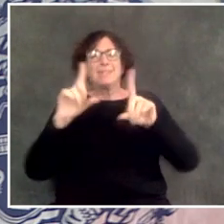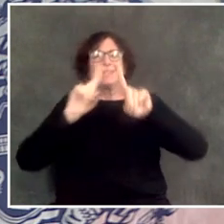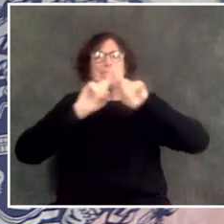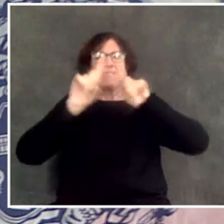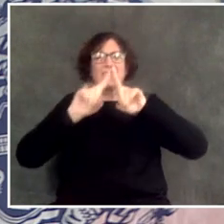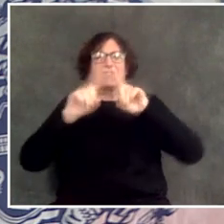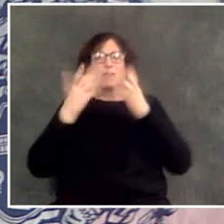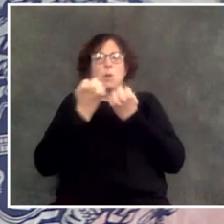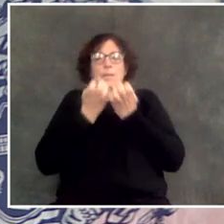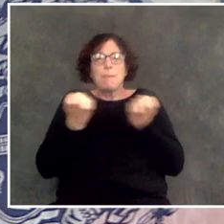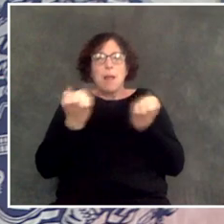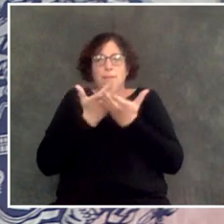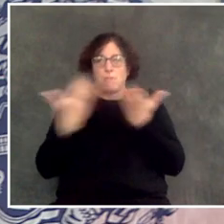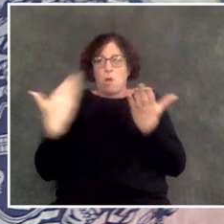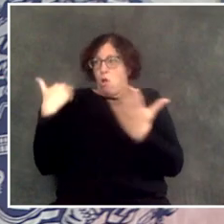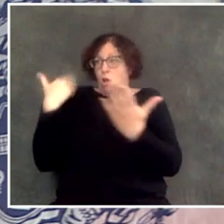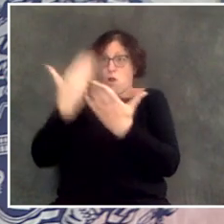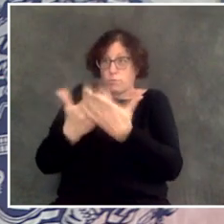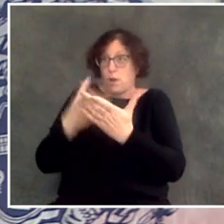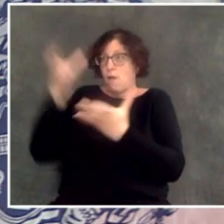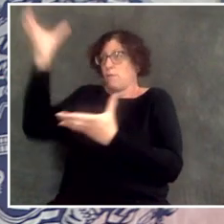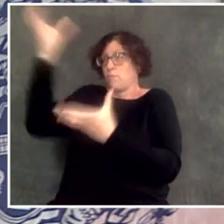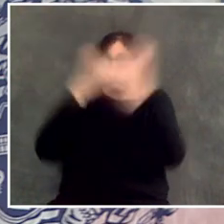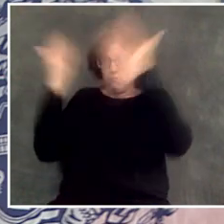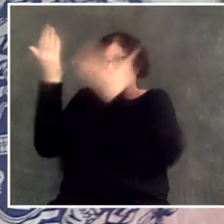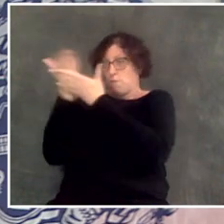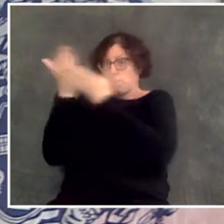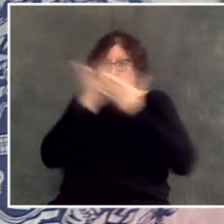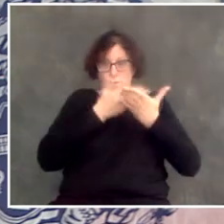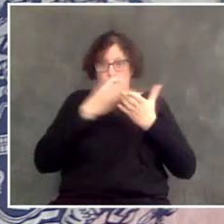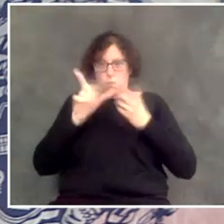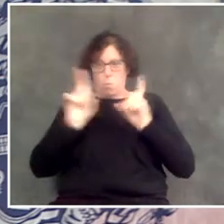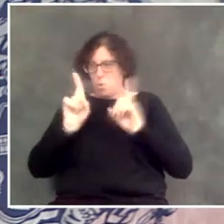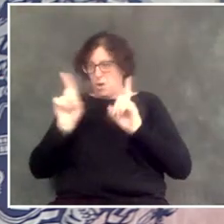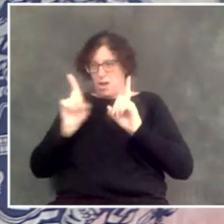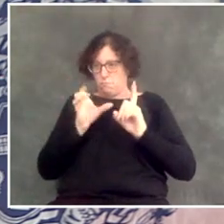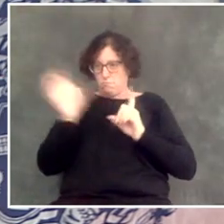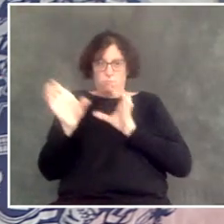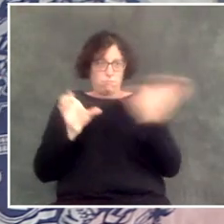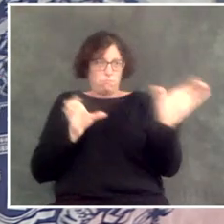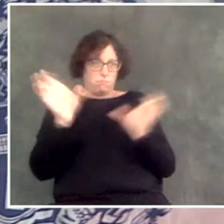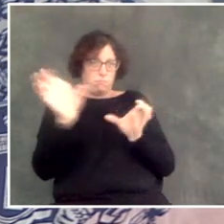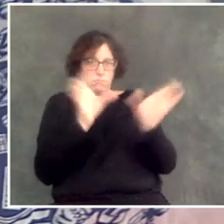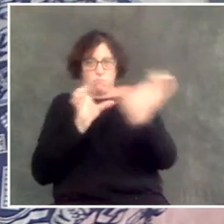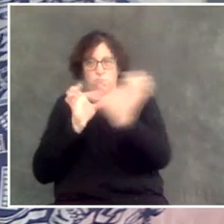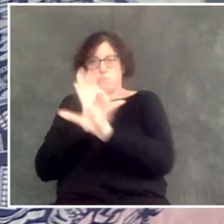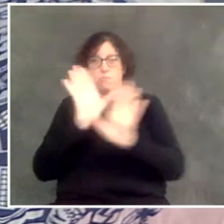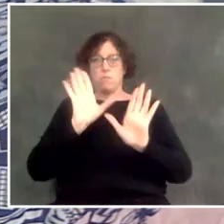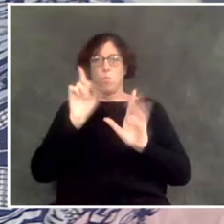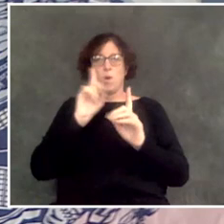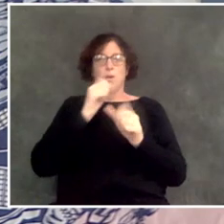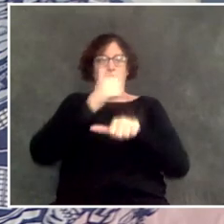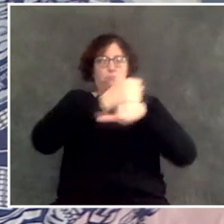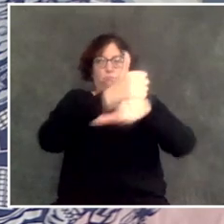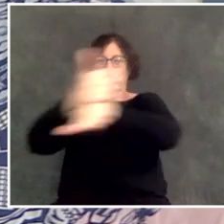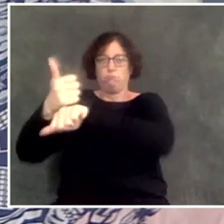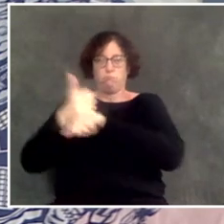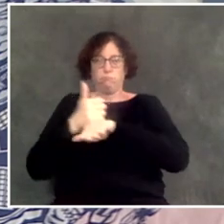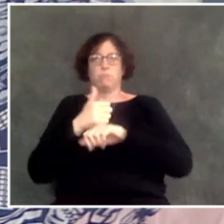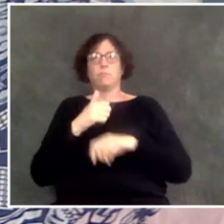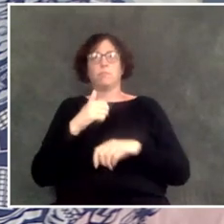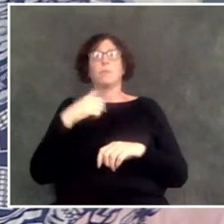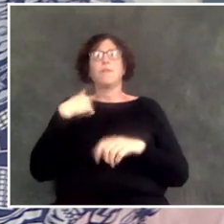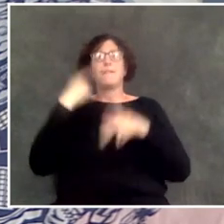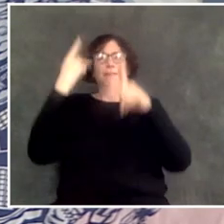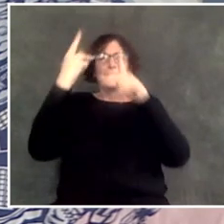supplies, the turnaround time in terms of what we need for resupply, that everything is very tight and there's eyes on the situation with people that he'll